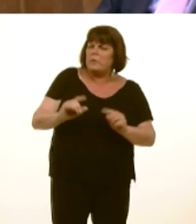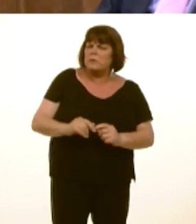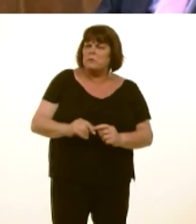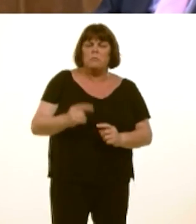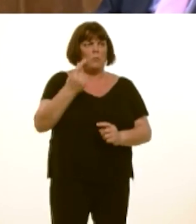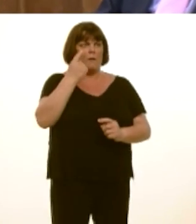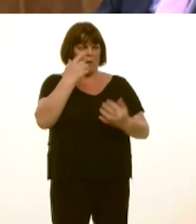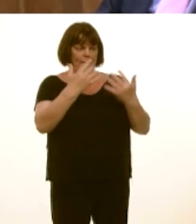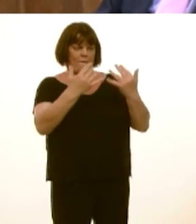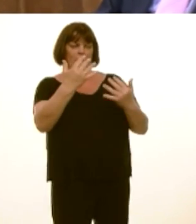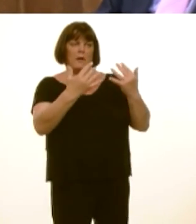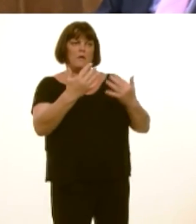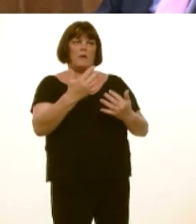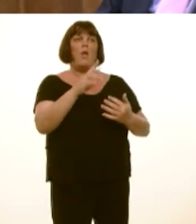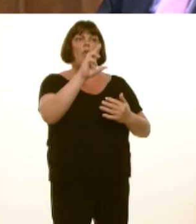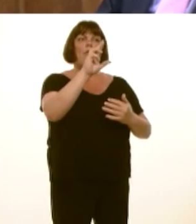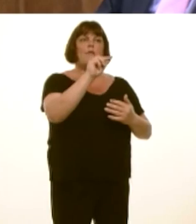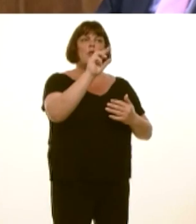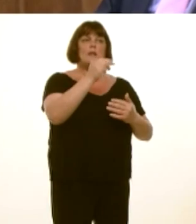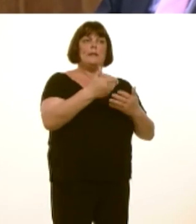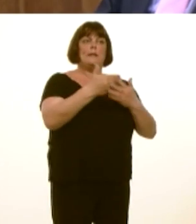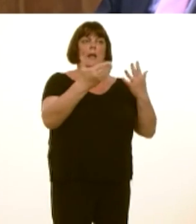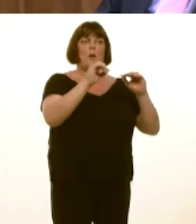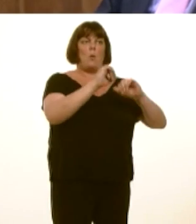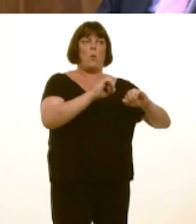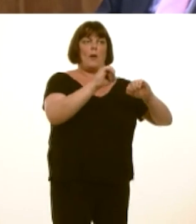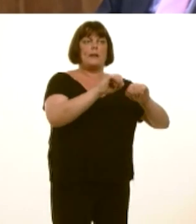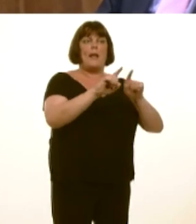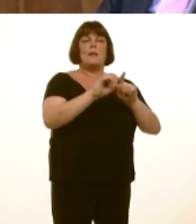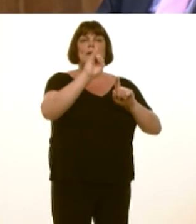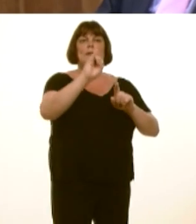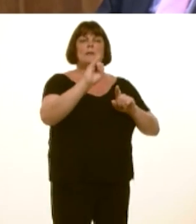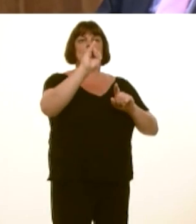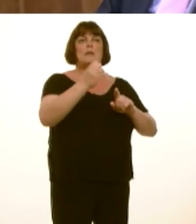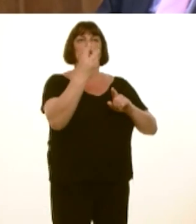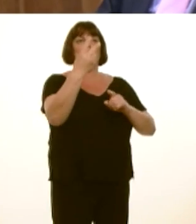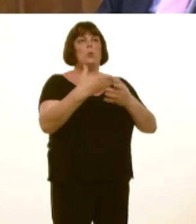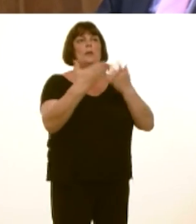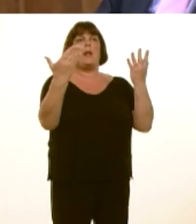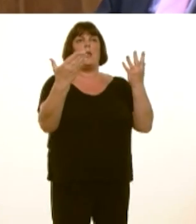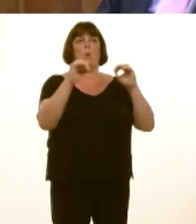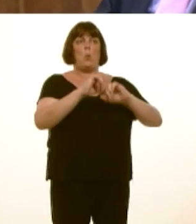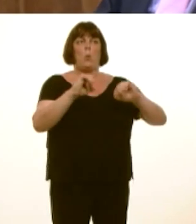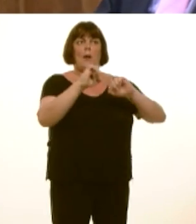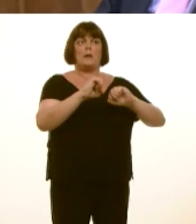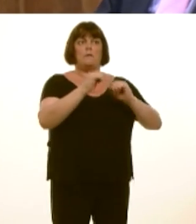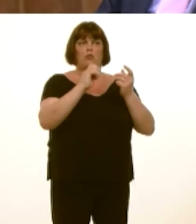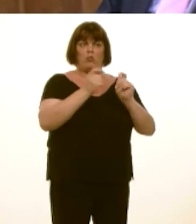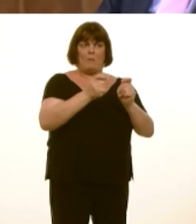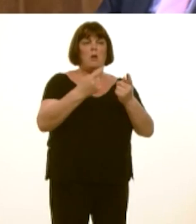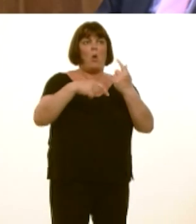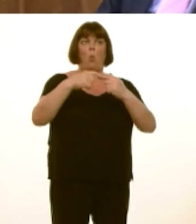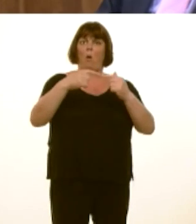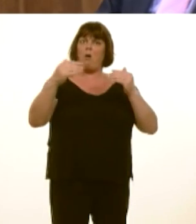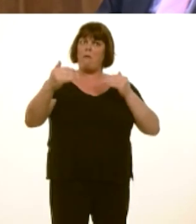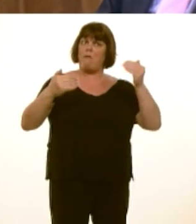figures, we know that for 31-day waits for treatment and 62-day waits for treatment, we are ahead of England. The reason for